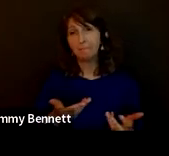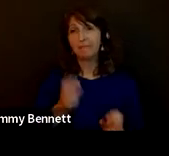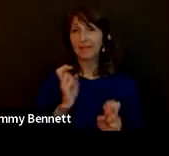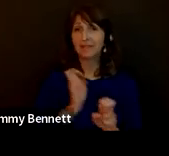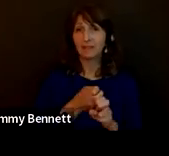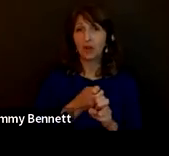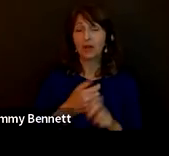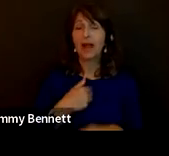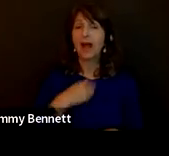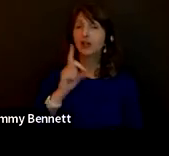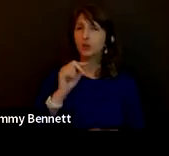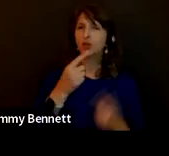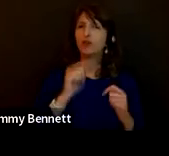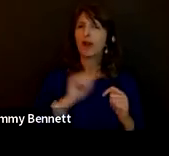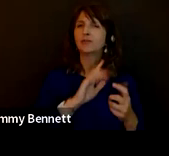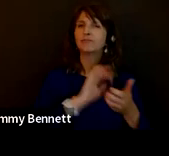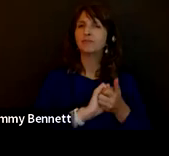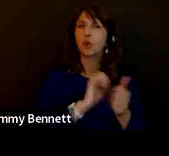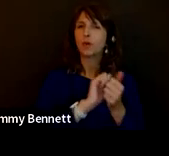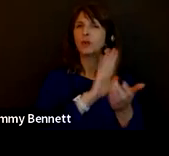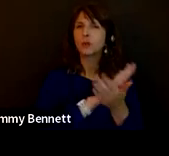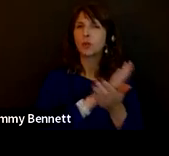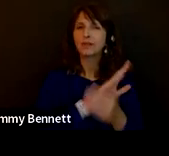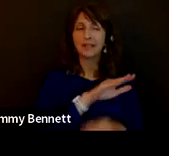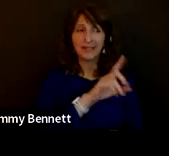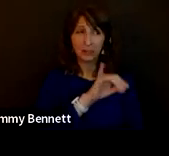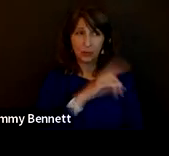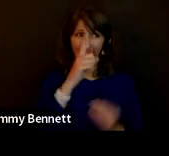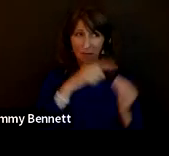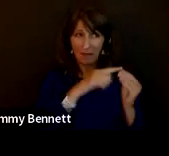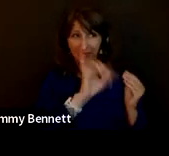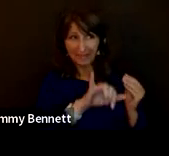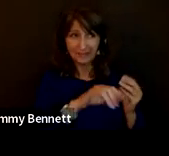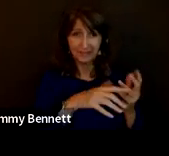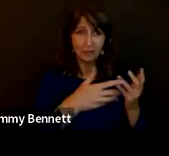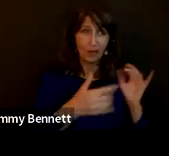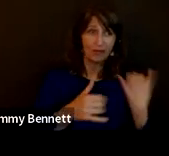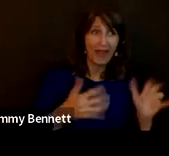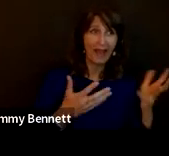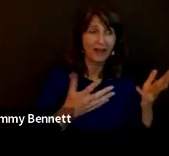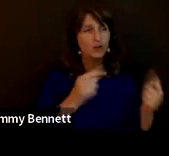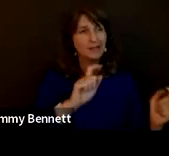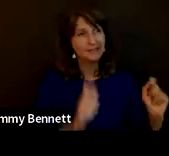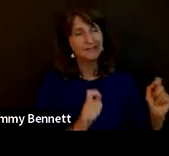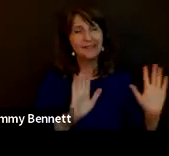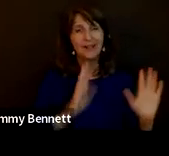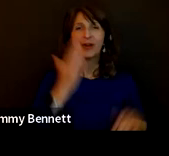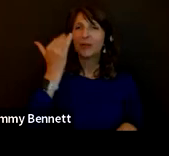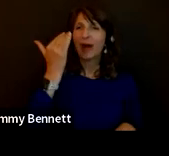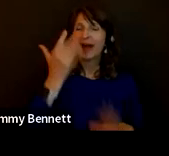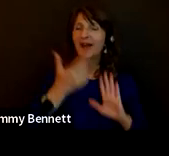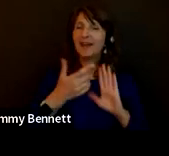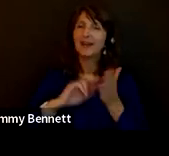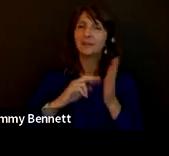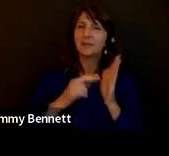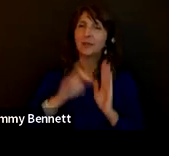work with schools on. It's like, hey, have you considered this? Have you looked at this? Have we thought about that? Because it requires that we simply